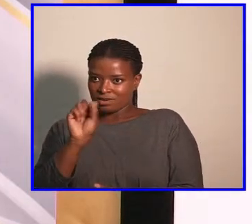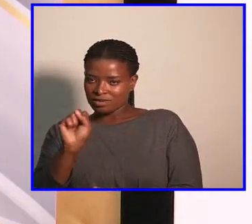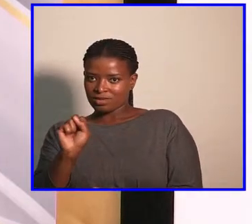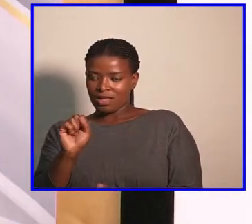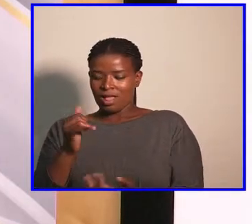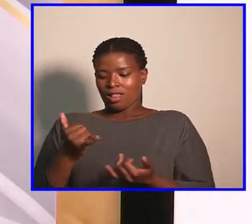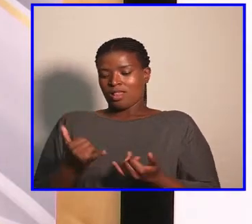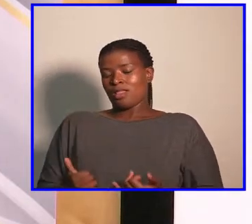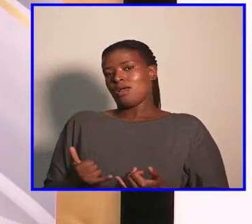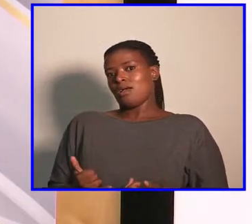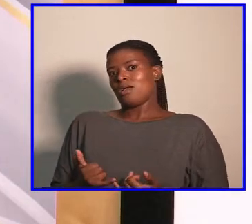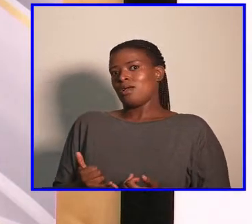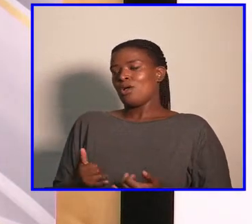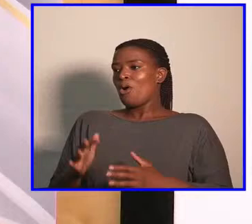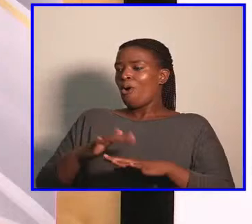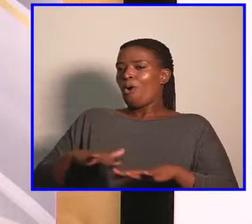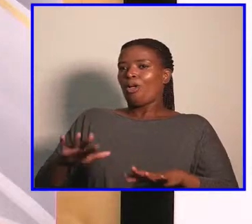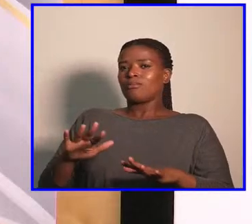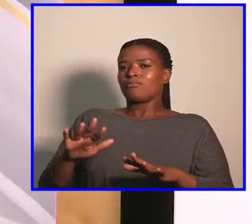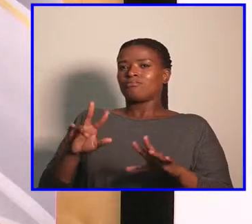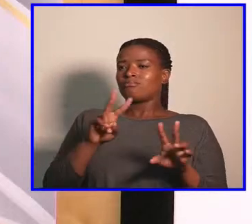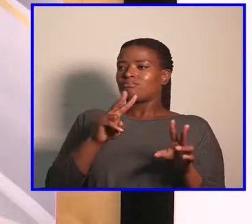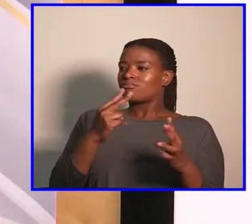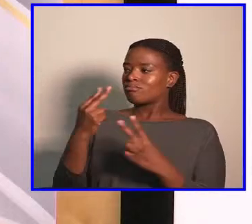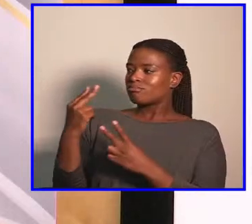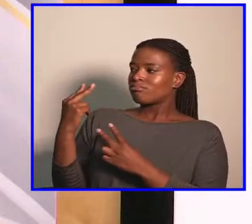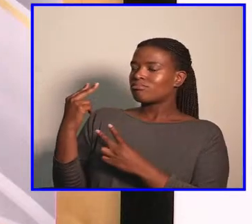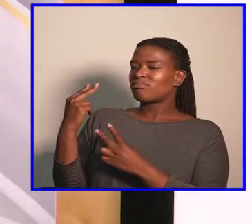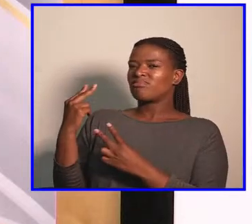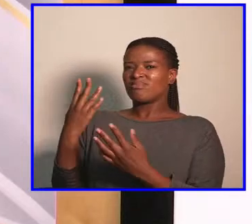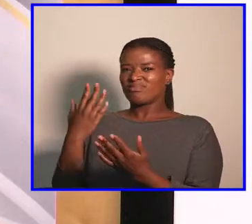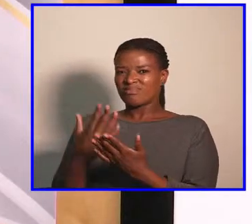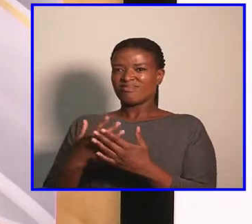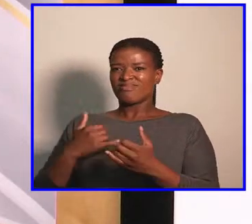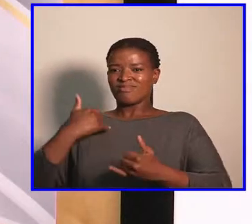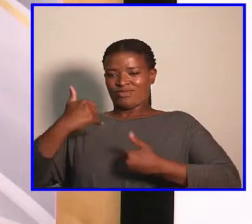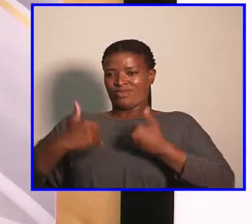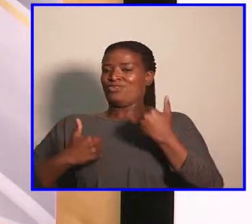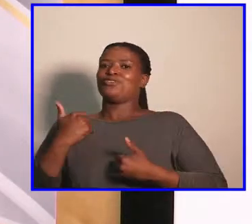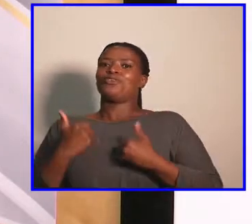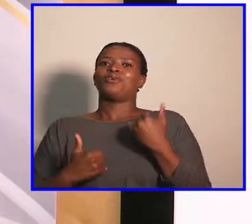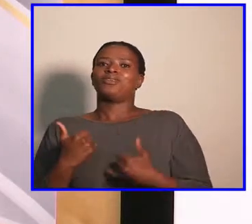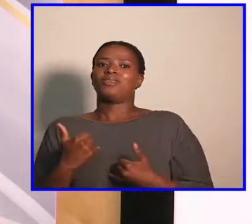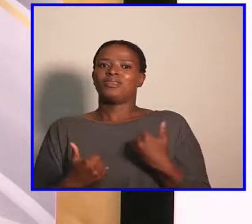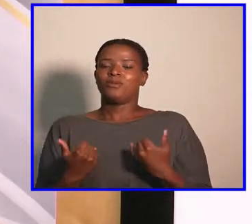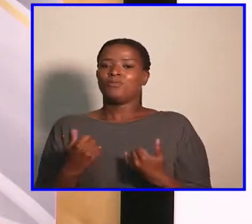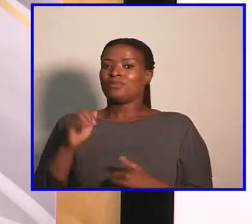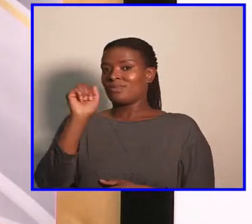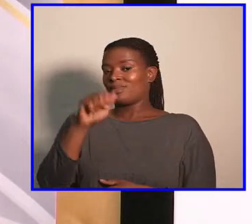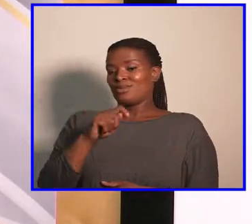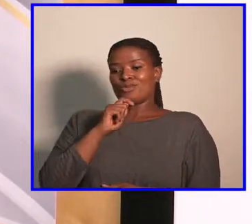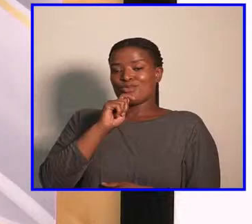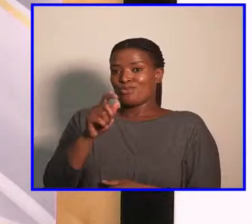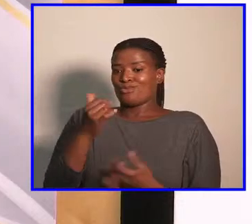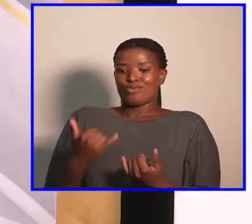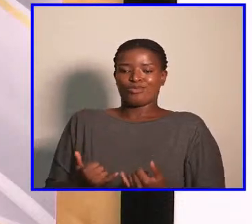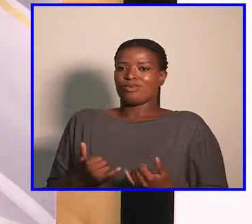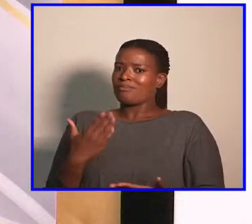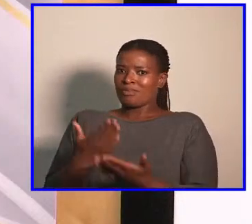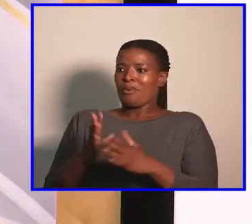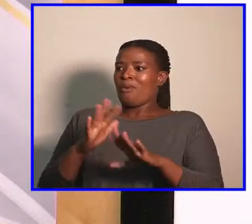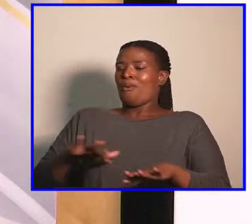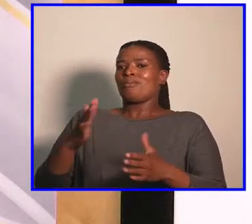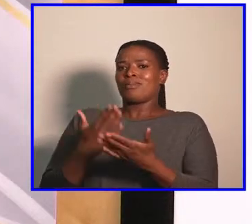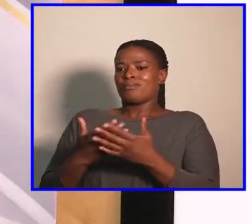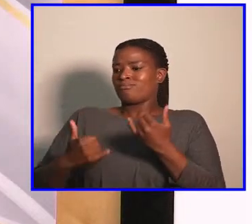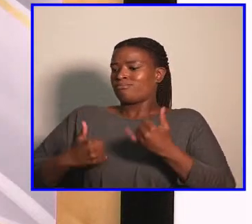we want to reflect and rejoice, because it truly is a moment to rejoice